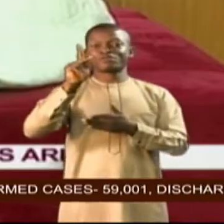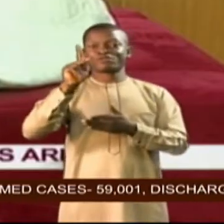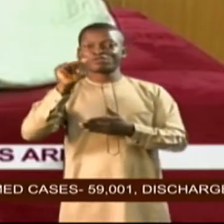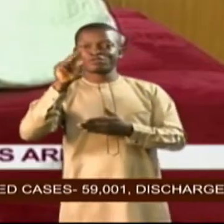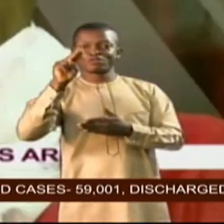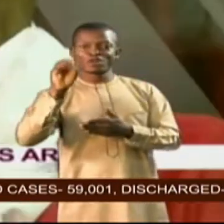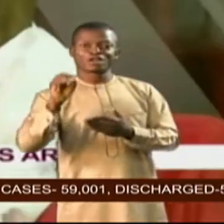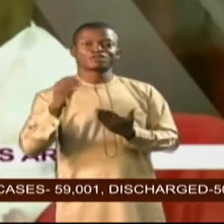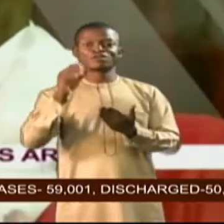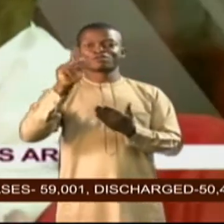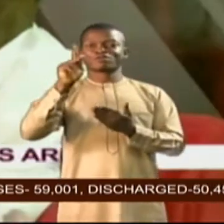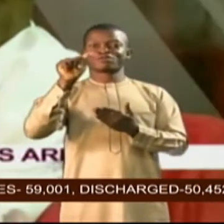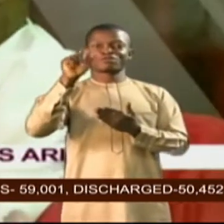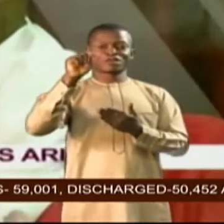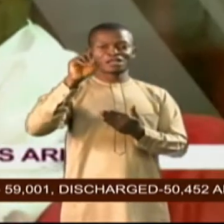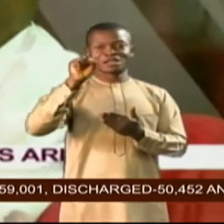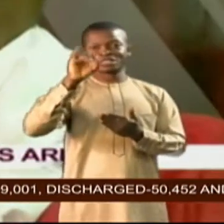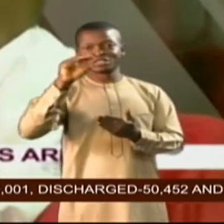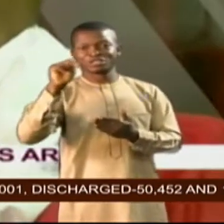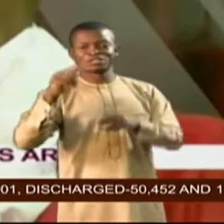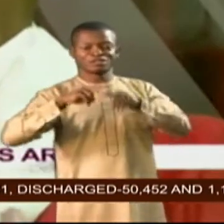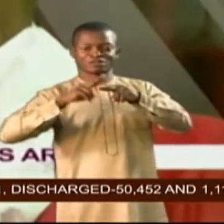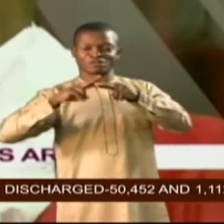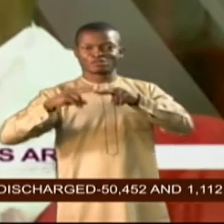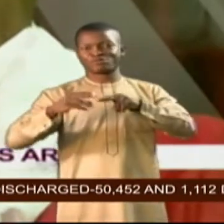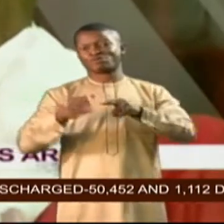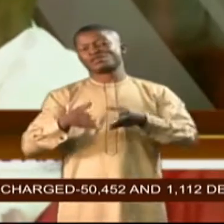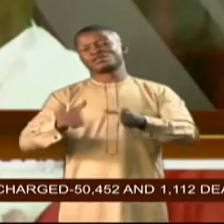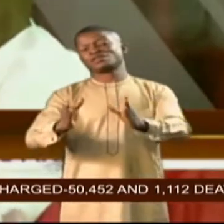rail line. Because we do not have